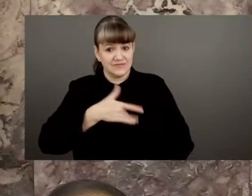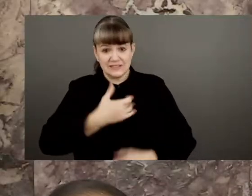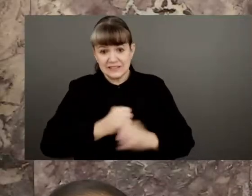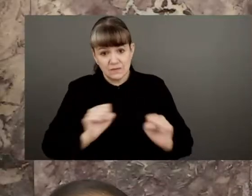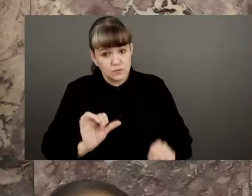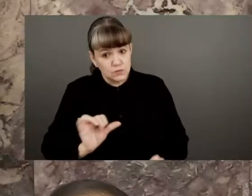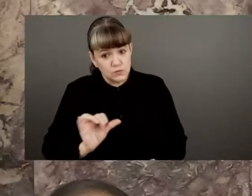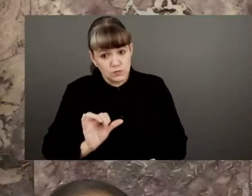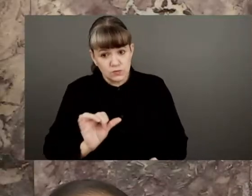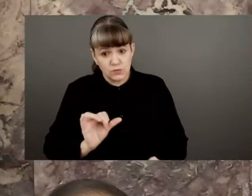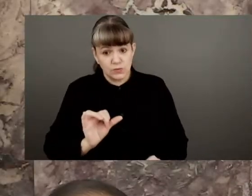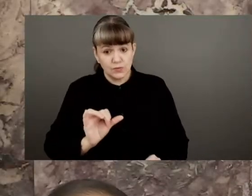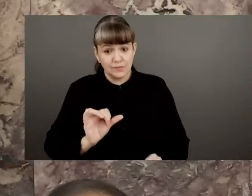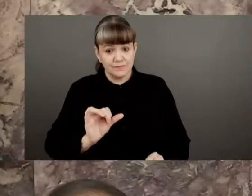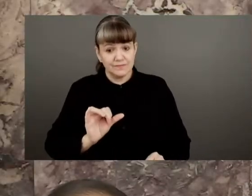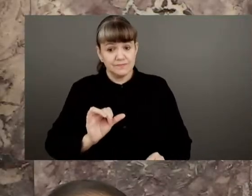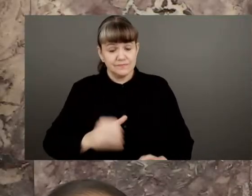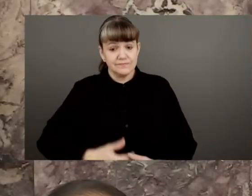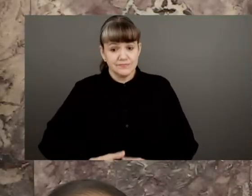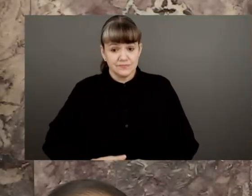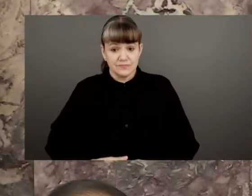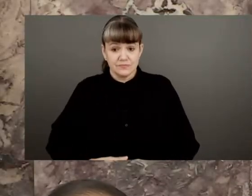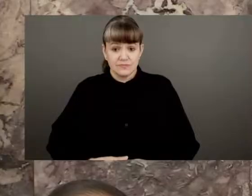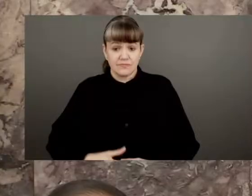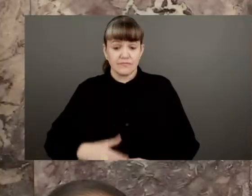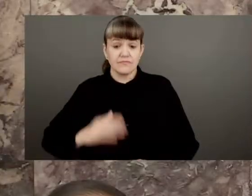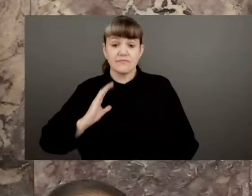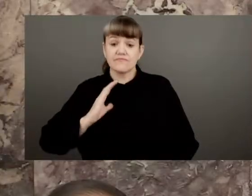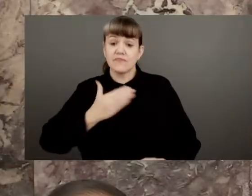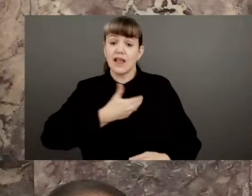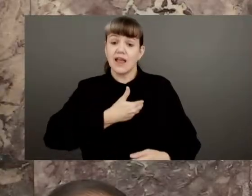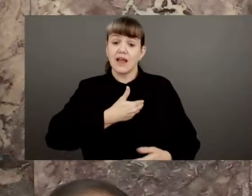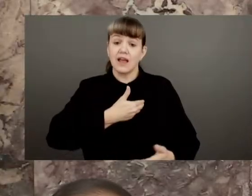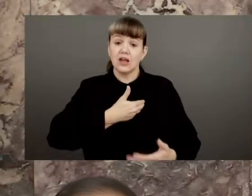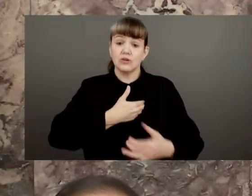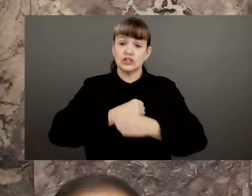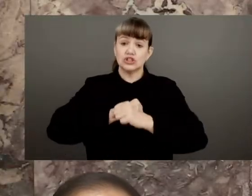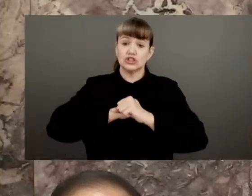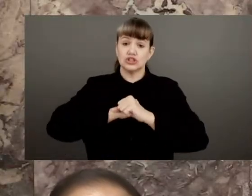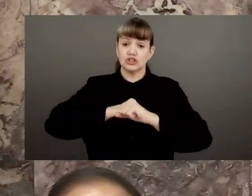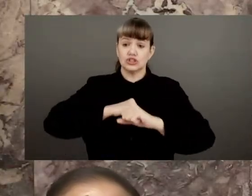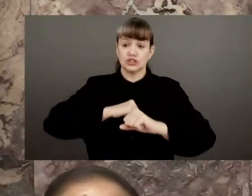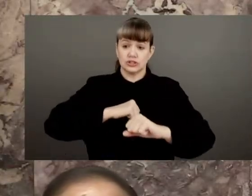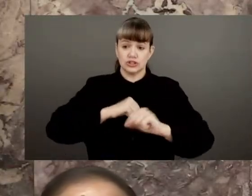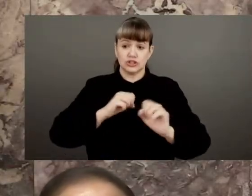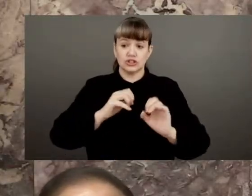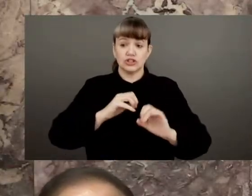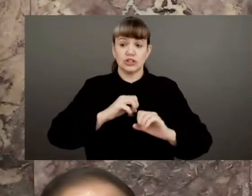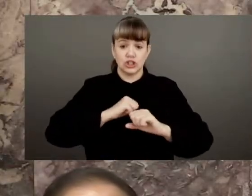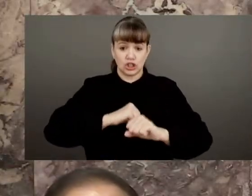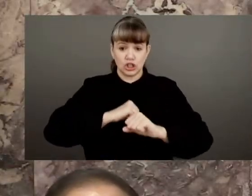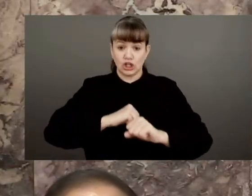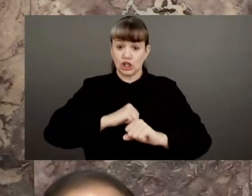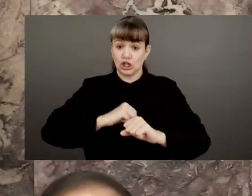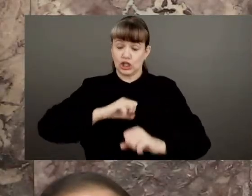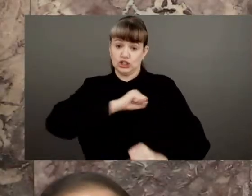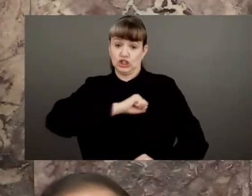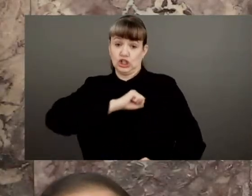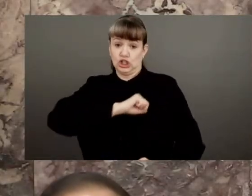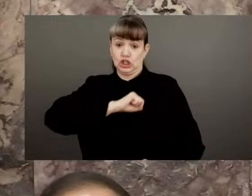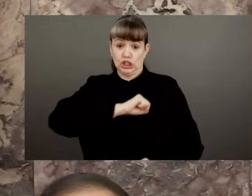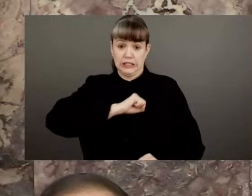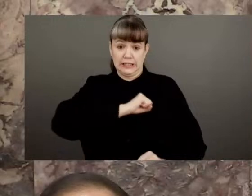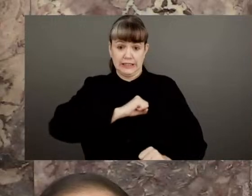Security Initiative, supporting nurses in the workplace and other healthcare professionals, and we are seeing results. With over